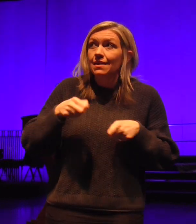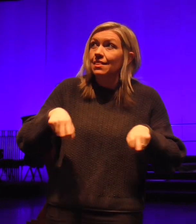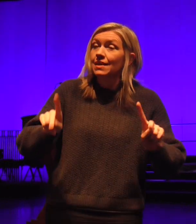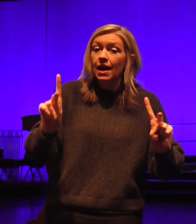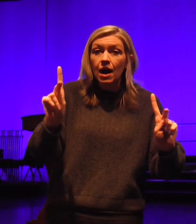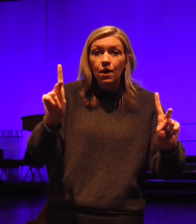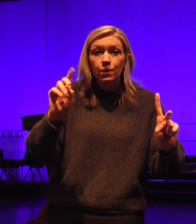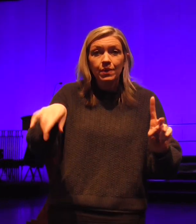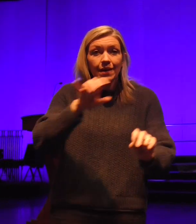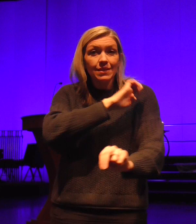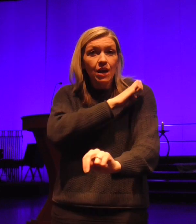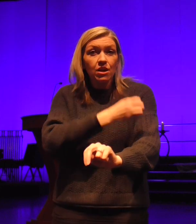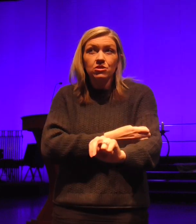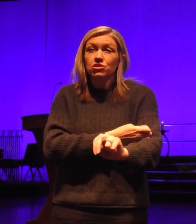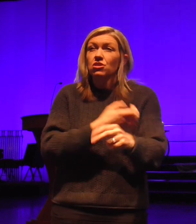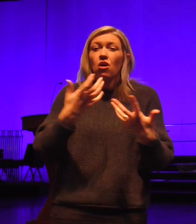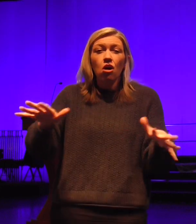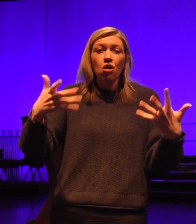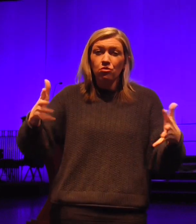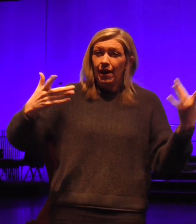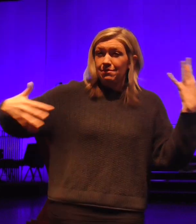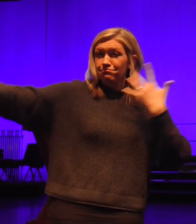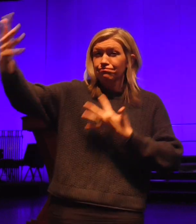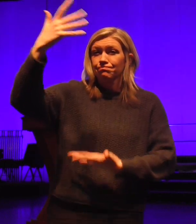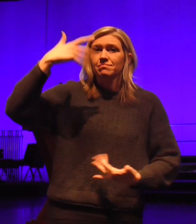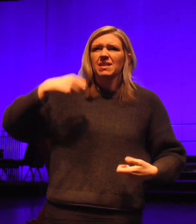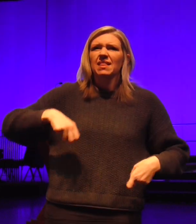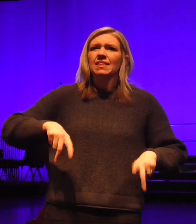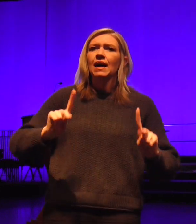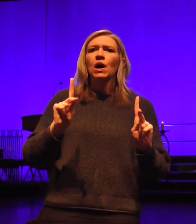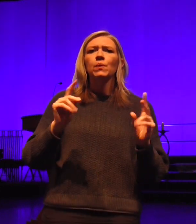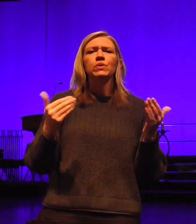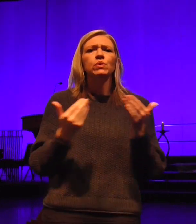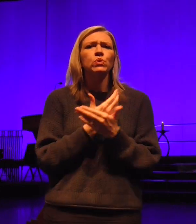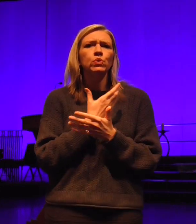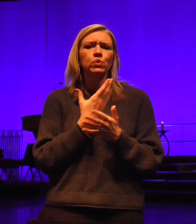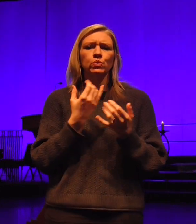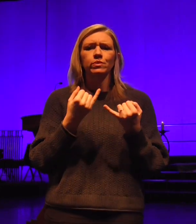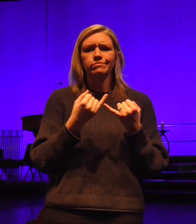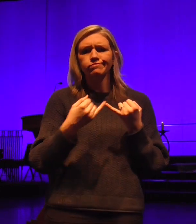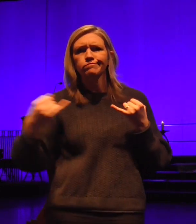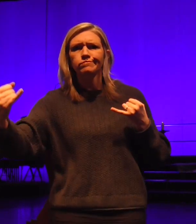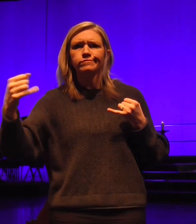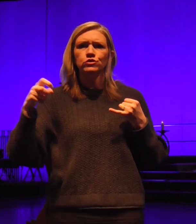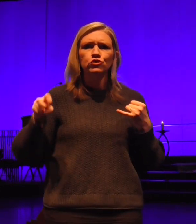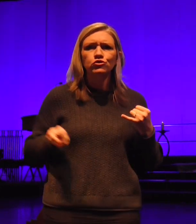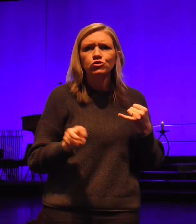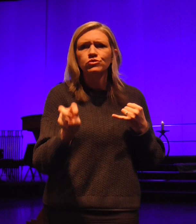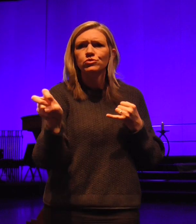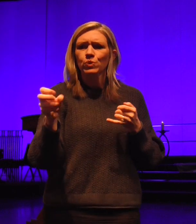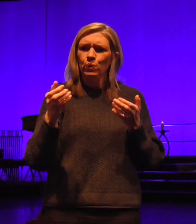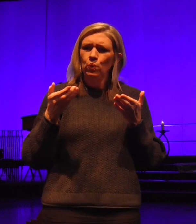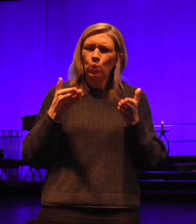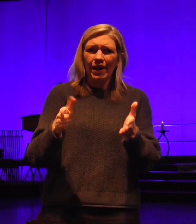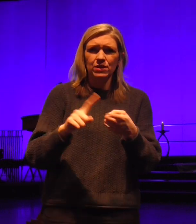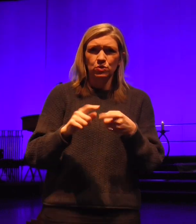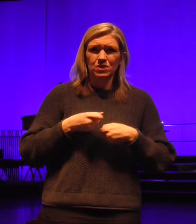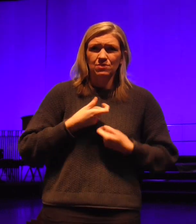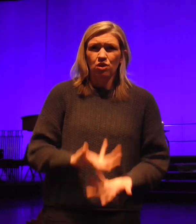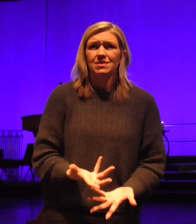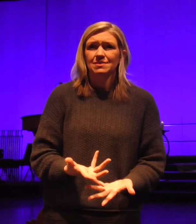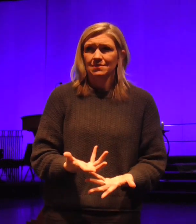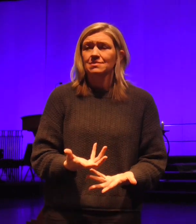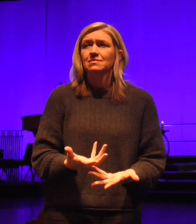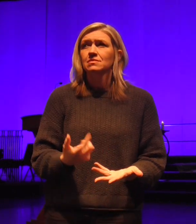this energy that is already flowing through us to have a new channel, a new way of expressing. And we are a